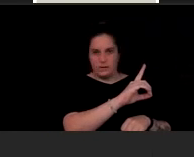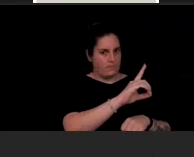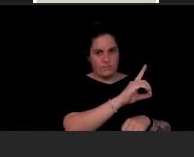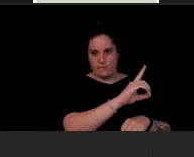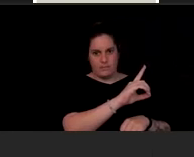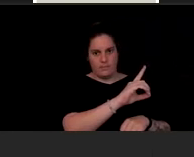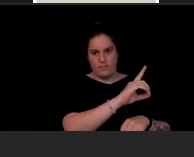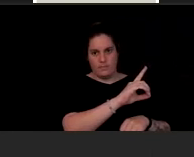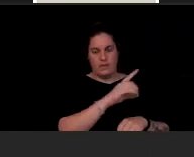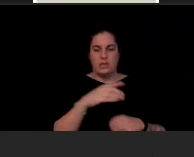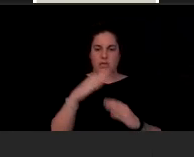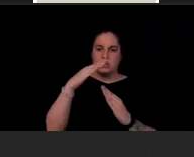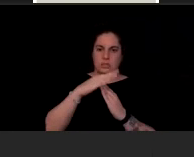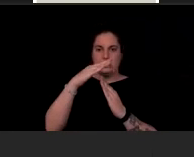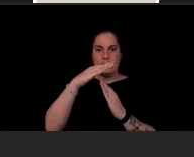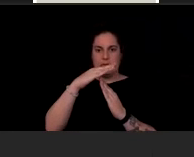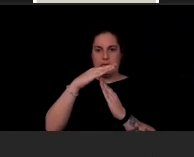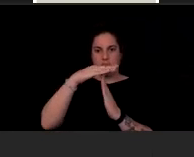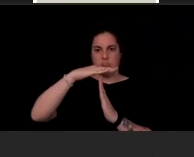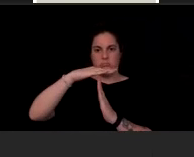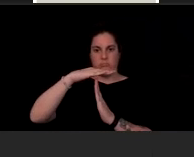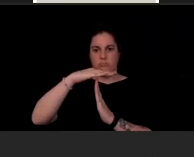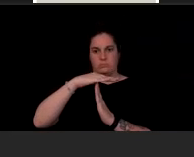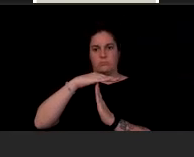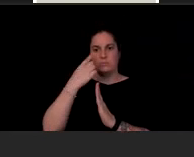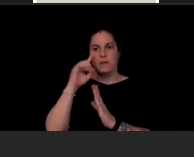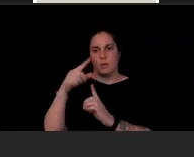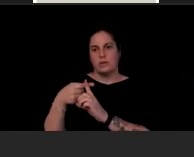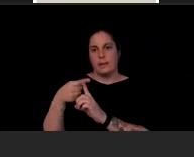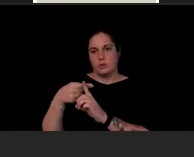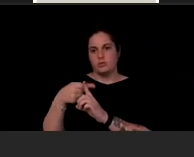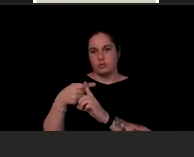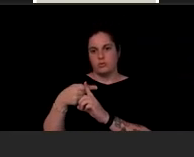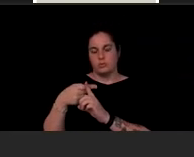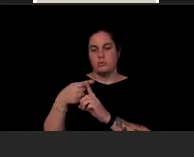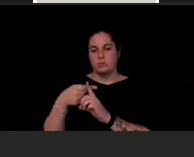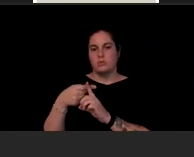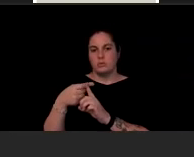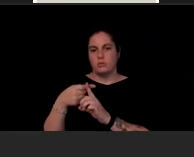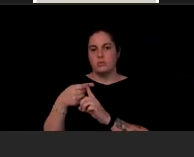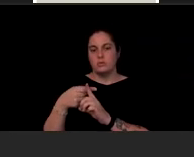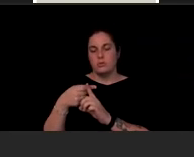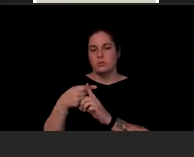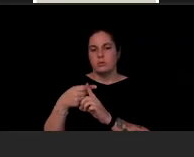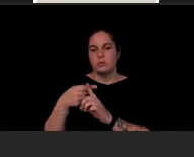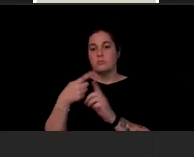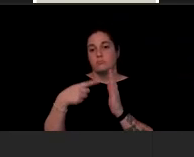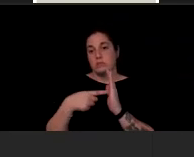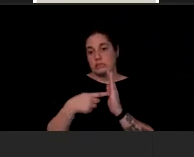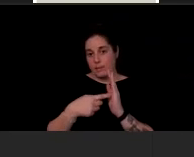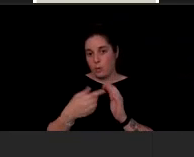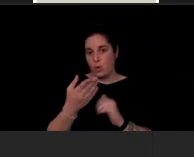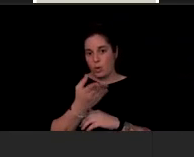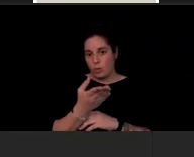the big capital T stands for, okay? So I did an example for you right here where I took the temperature